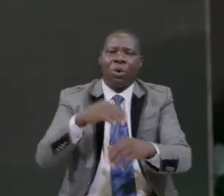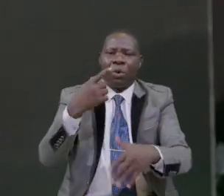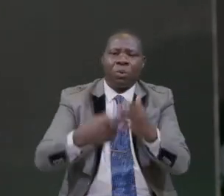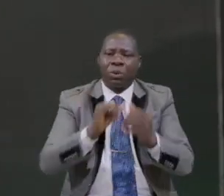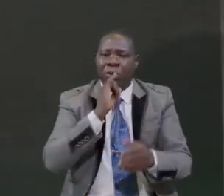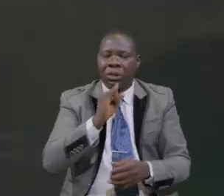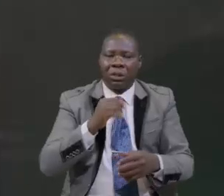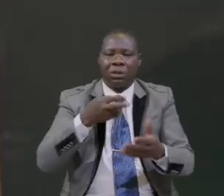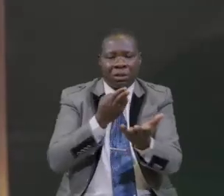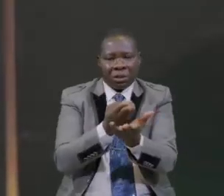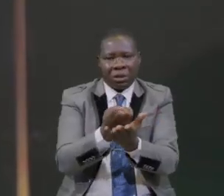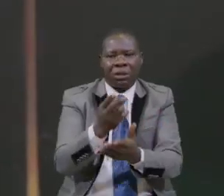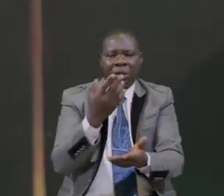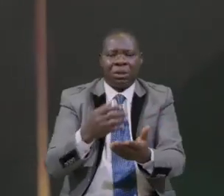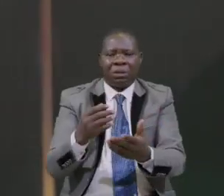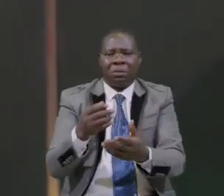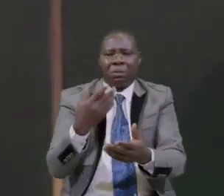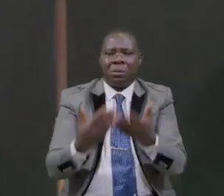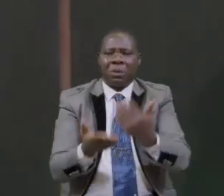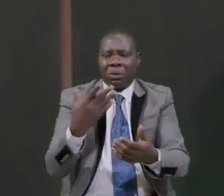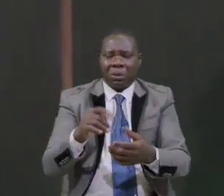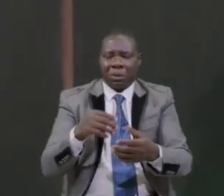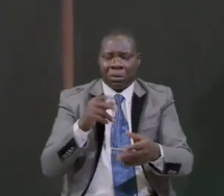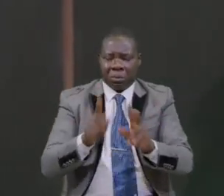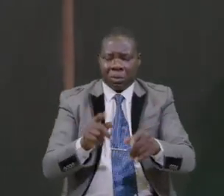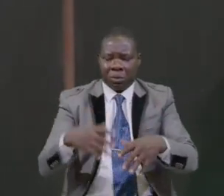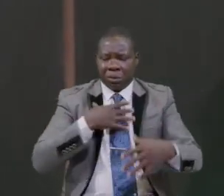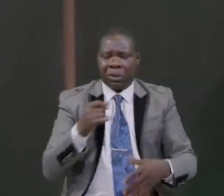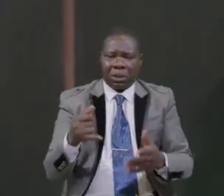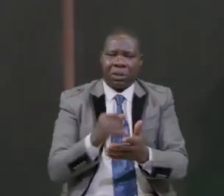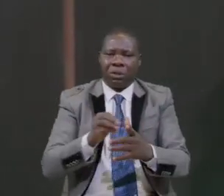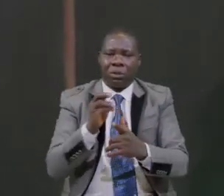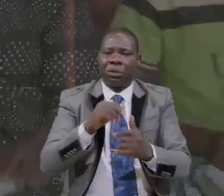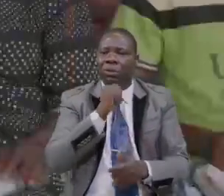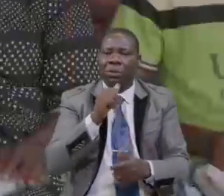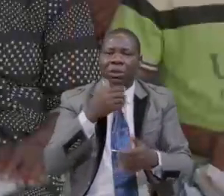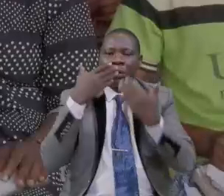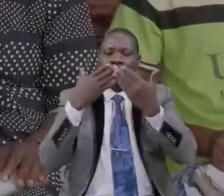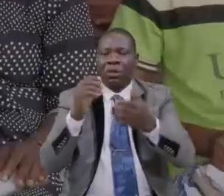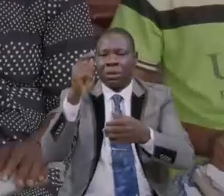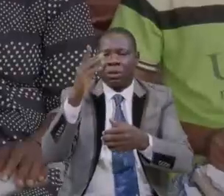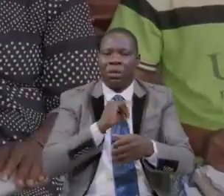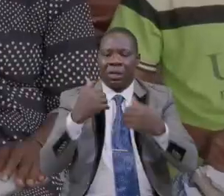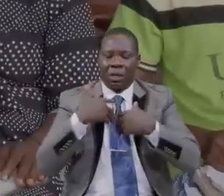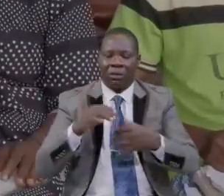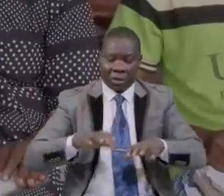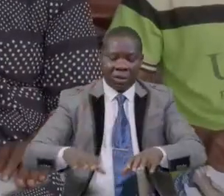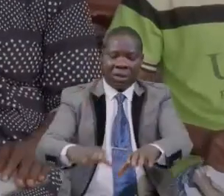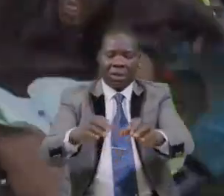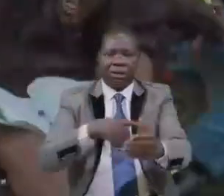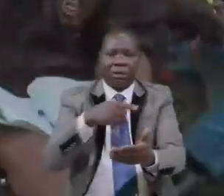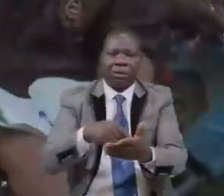the people like it or not. Thank God I have a crowd this morning. You love the